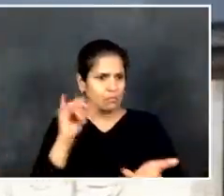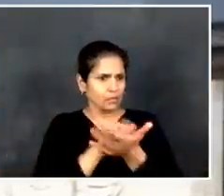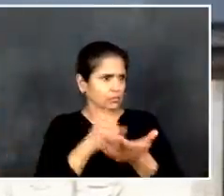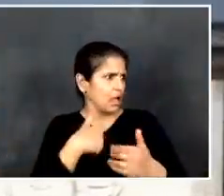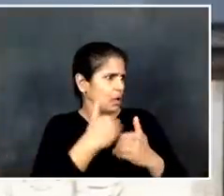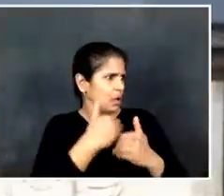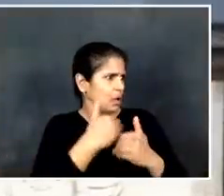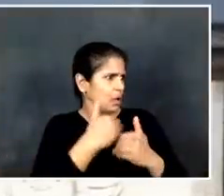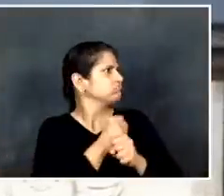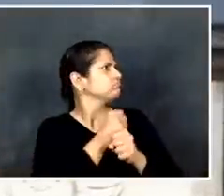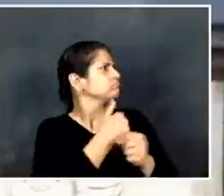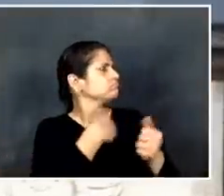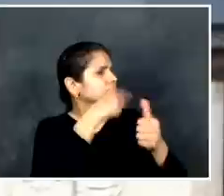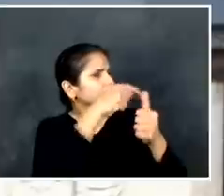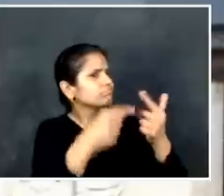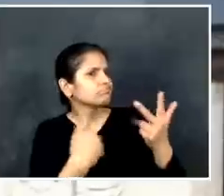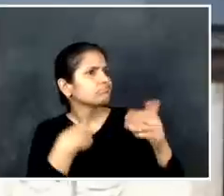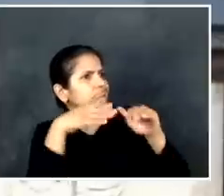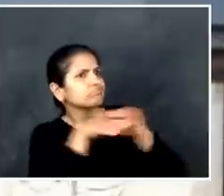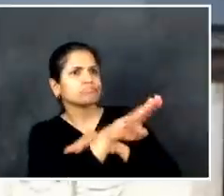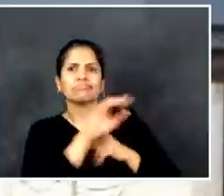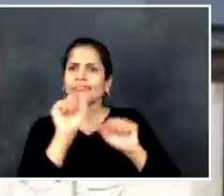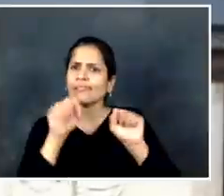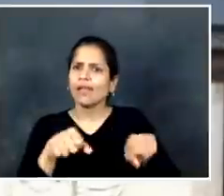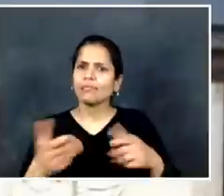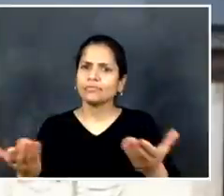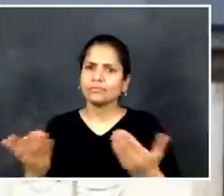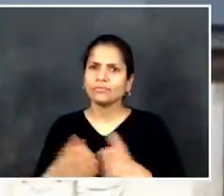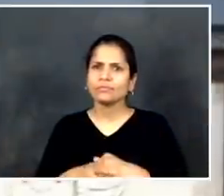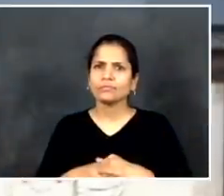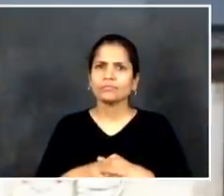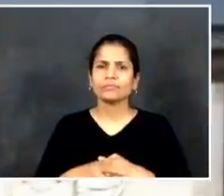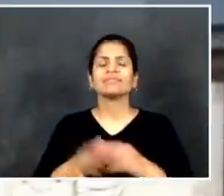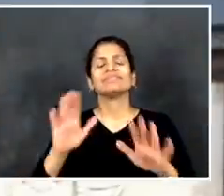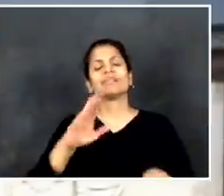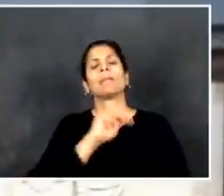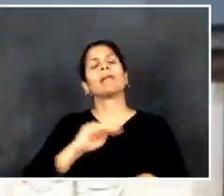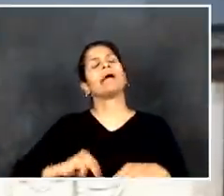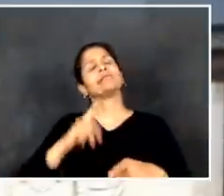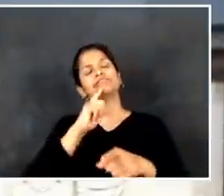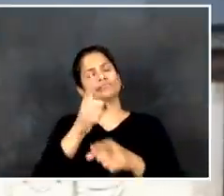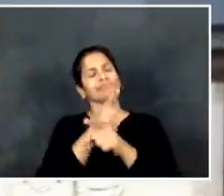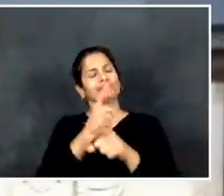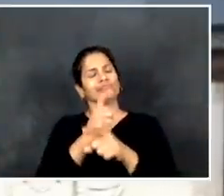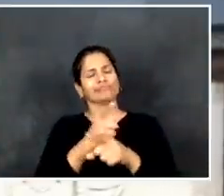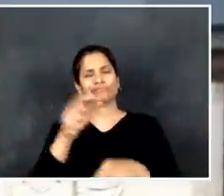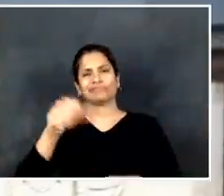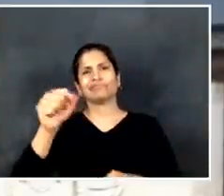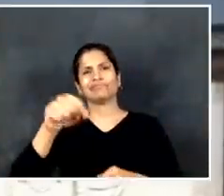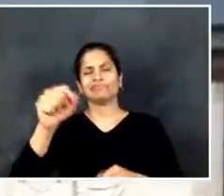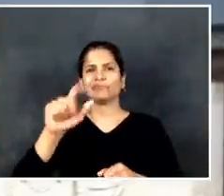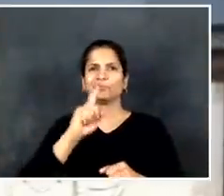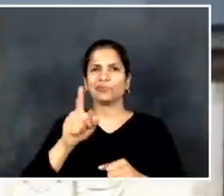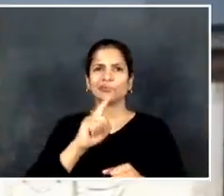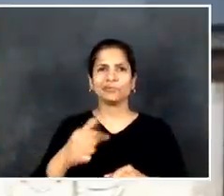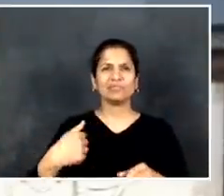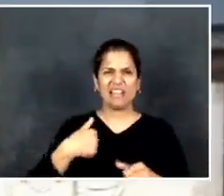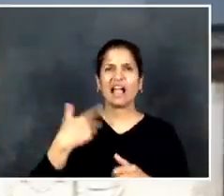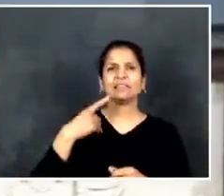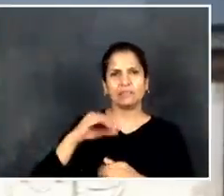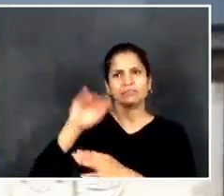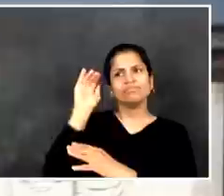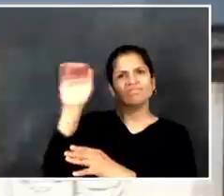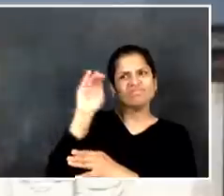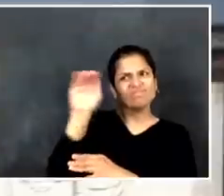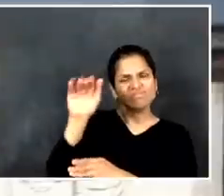We've said this to medical examiner. We said this to health department, whatever they need in the way of personnel or support. This is such a